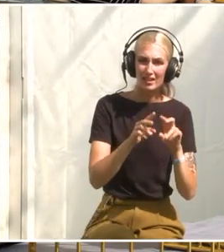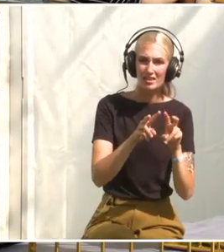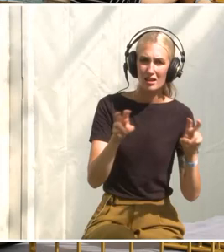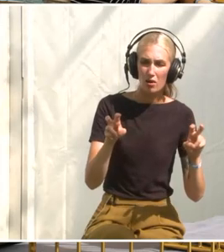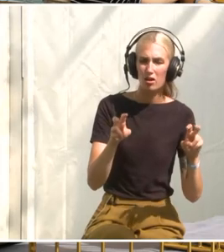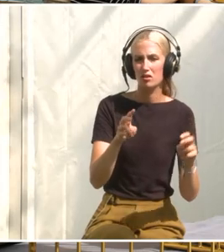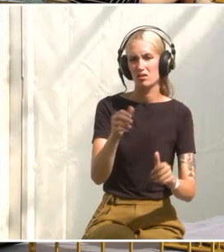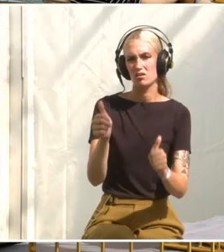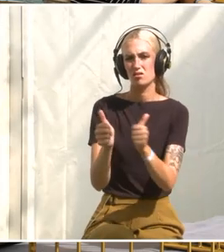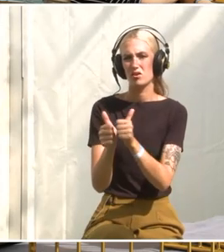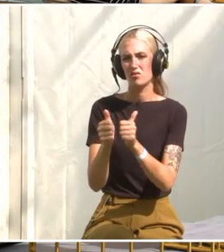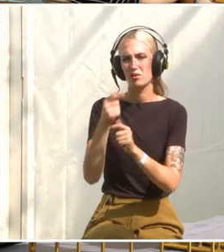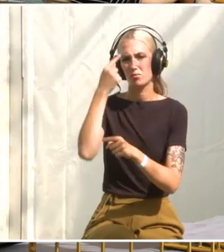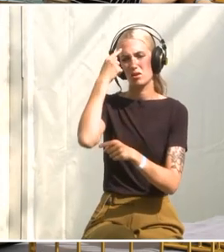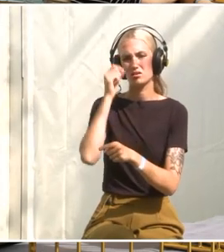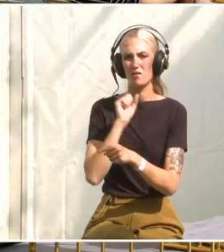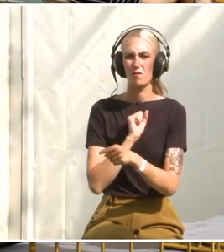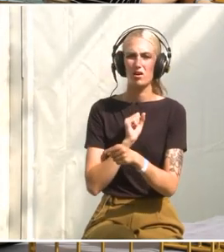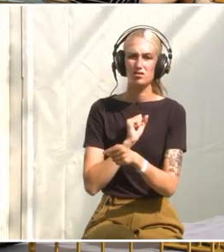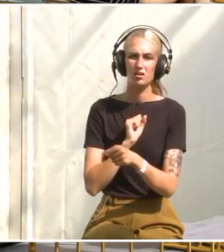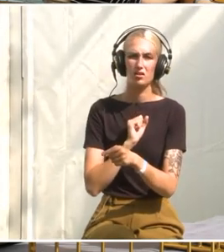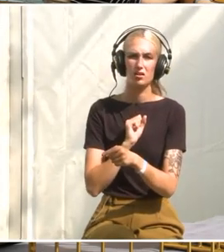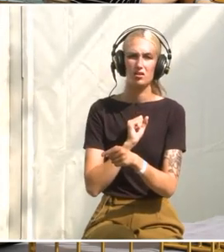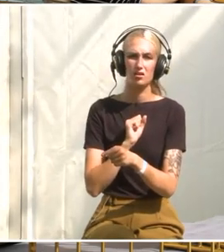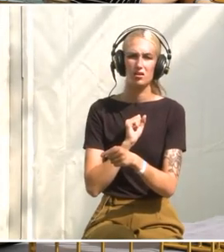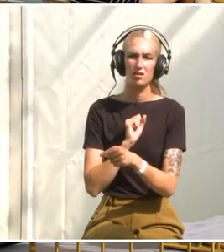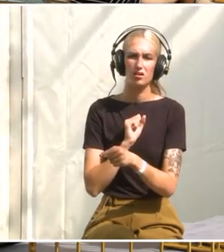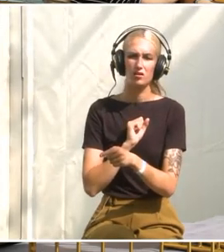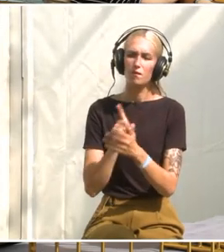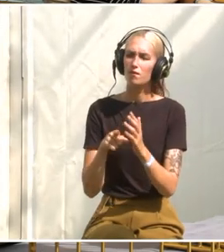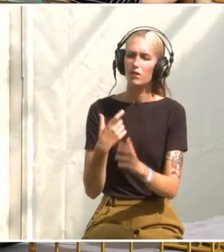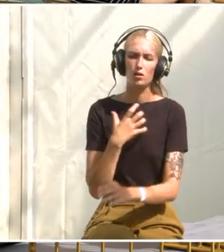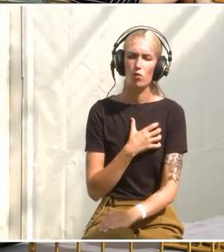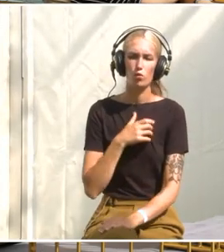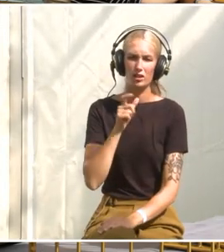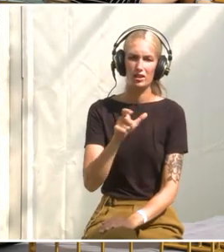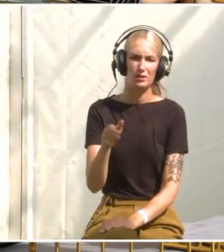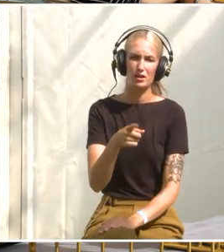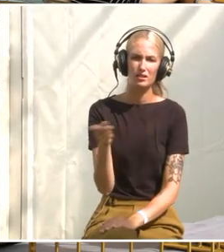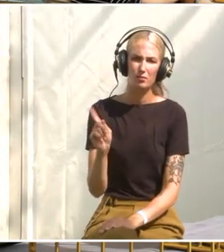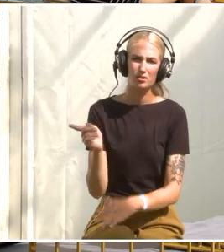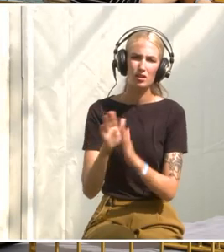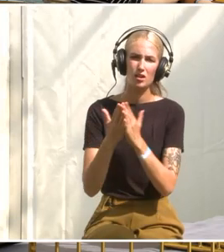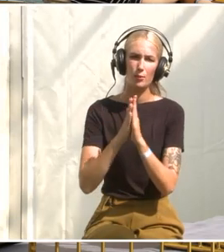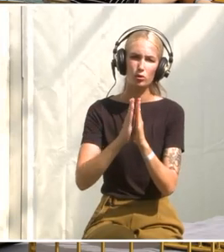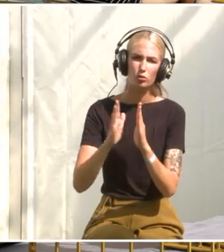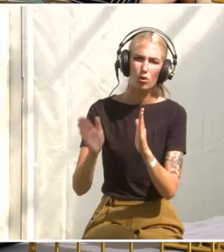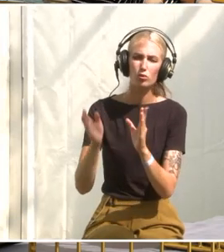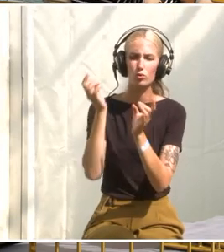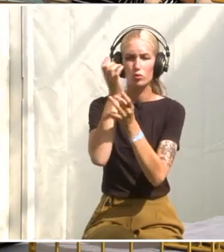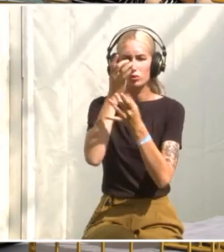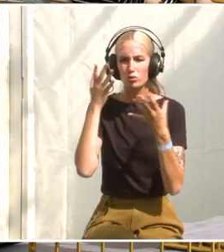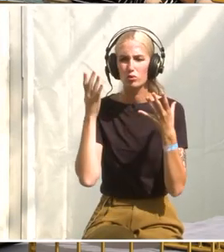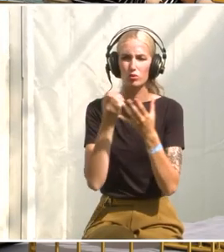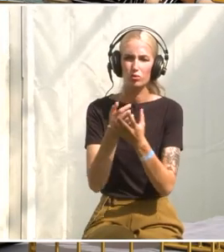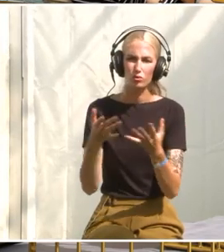have to think what is more also important for the people, the library, the culture, and so on. And of